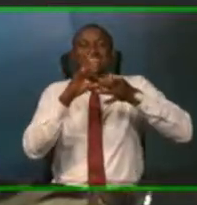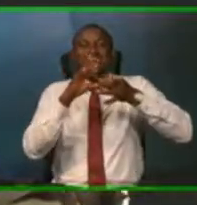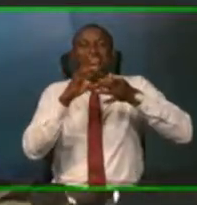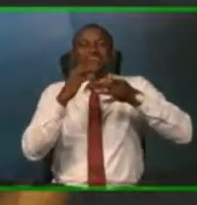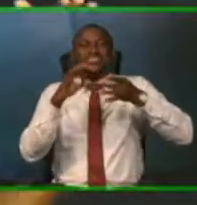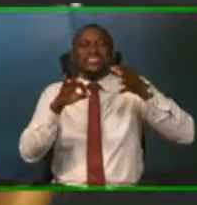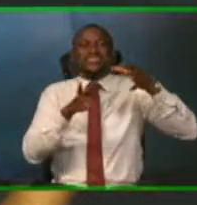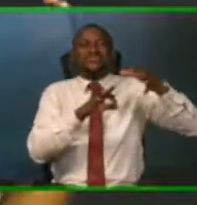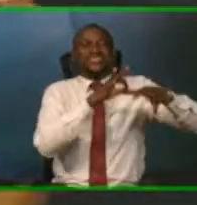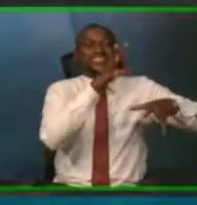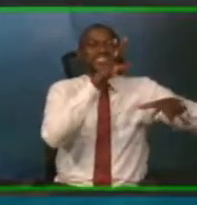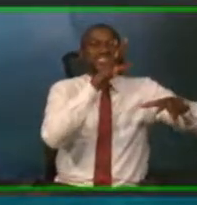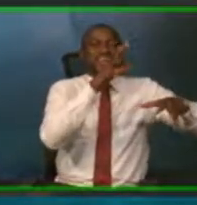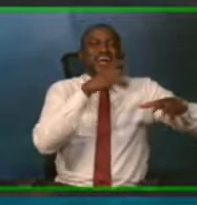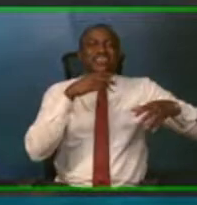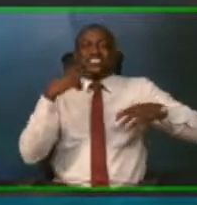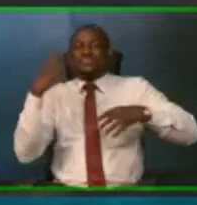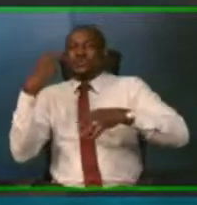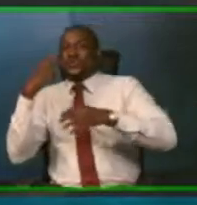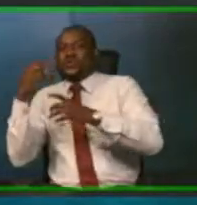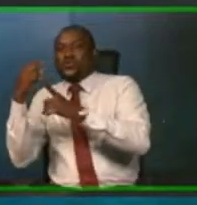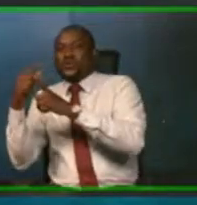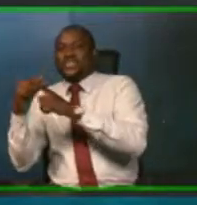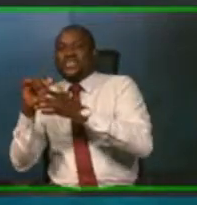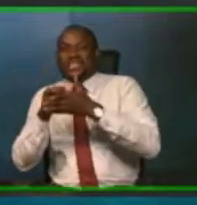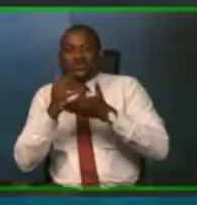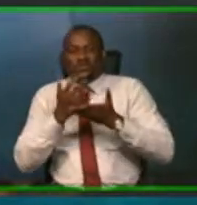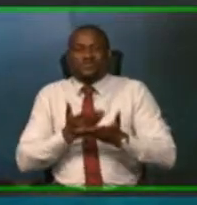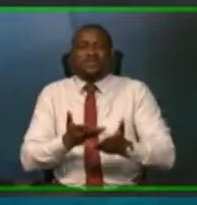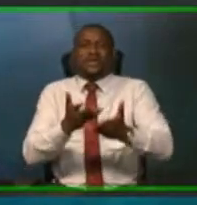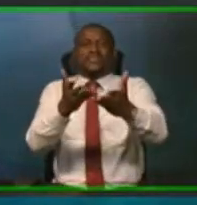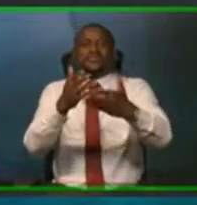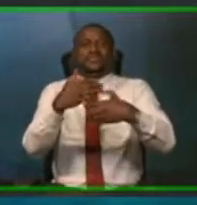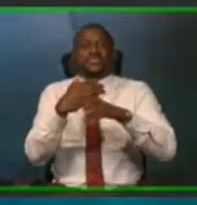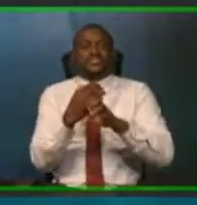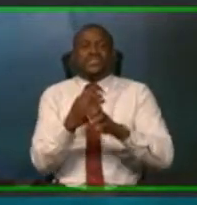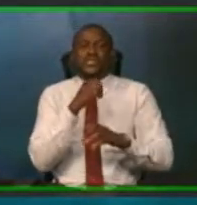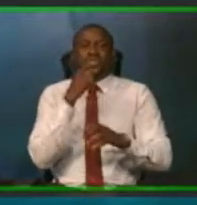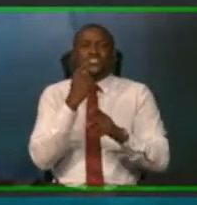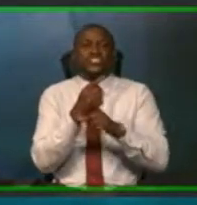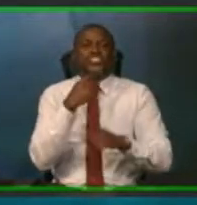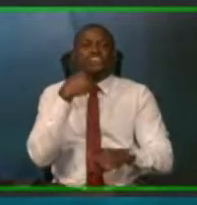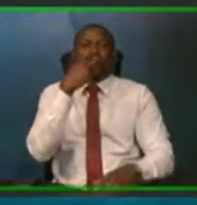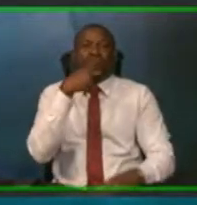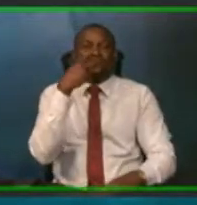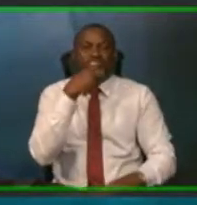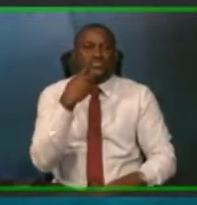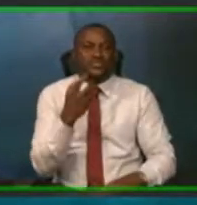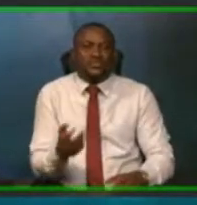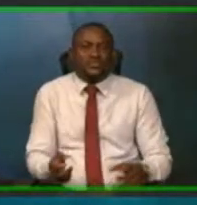the Spirit and the spoken word is what births creation, not just confession.